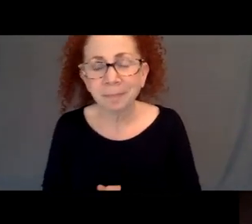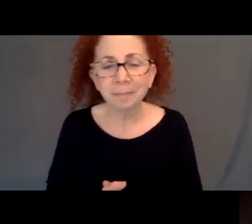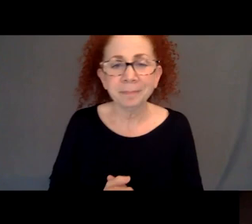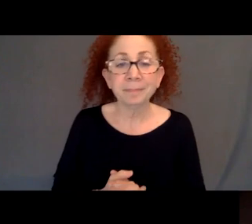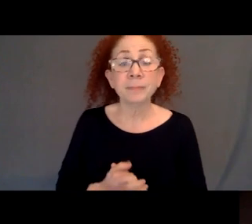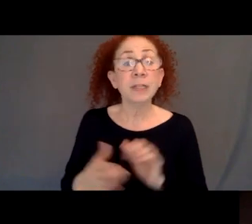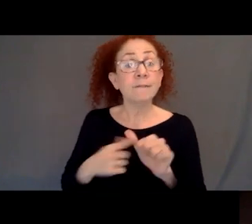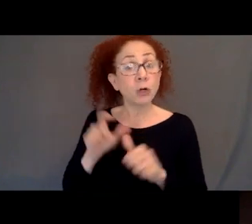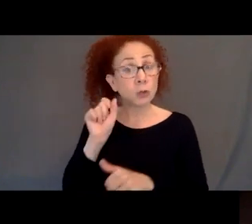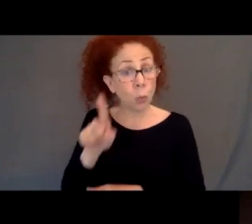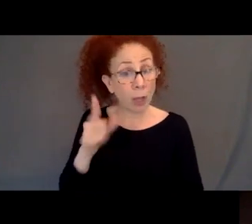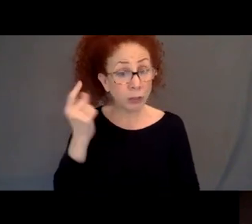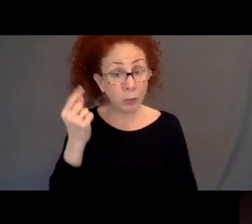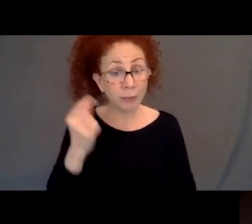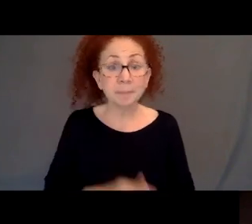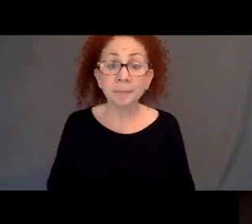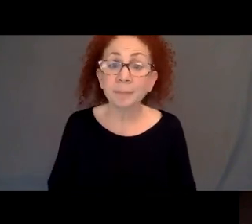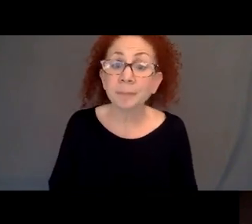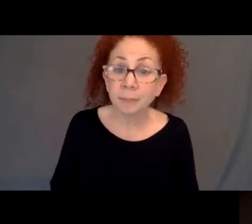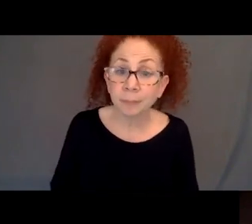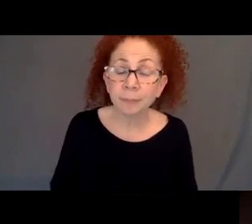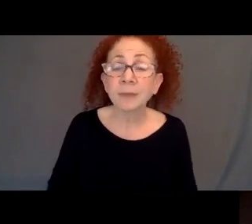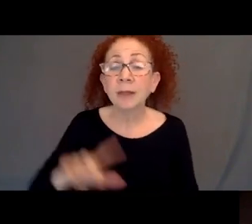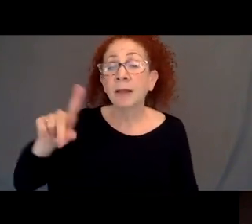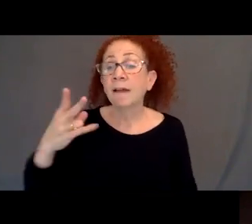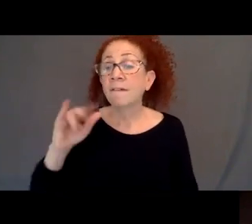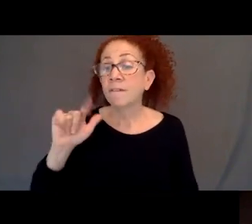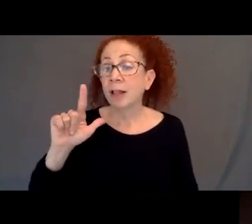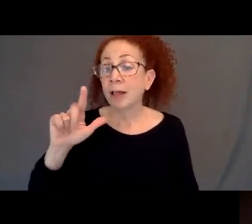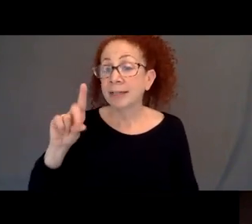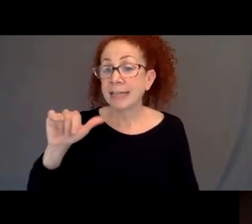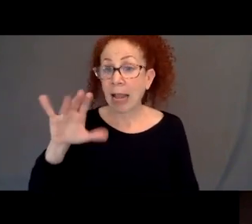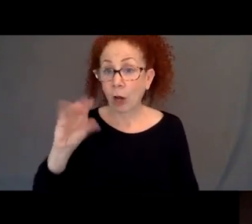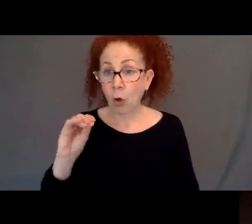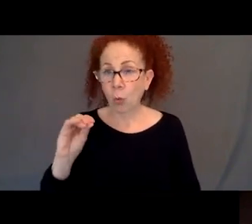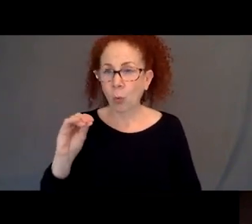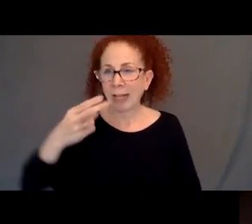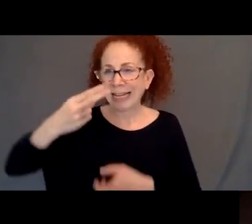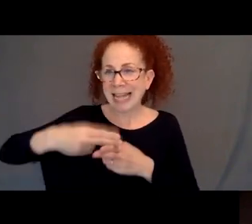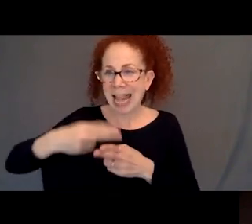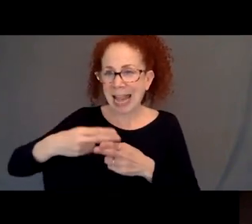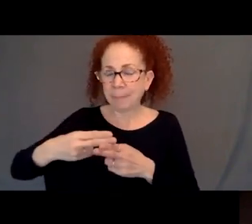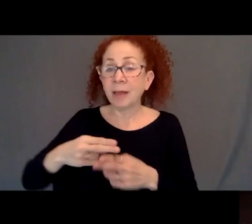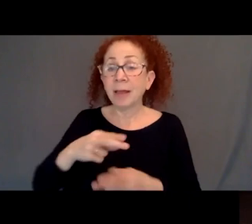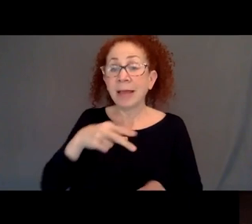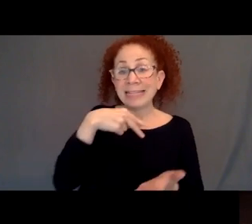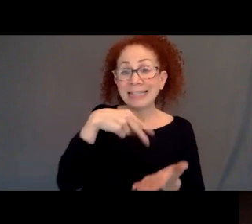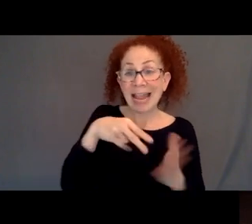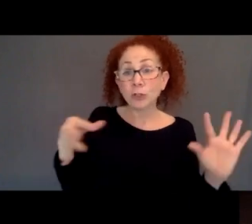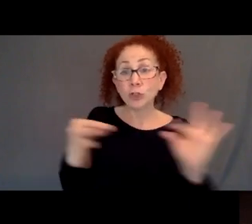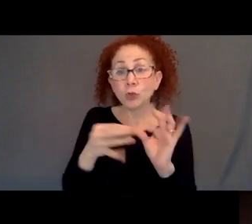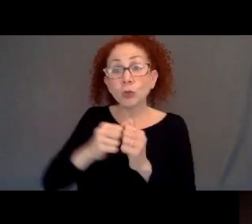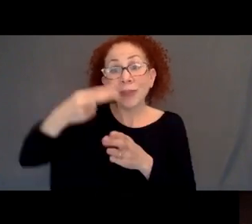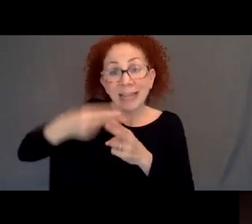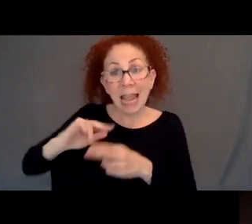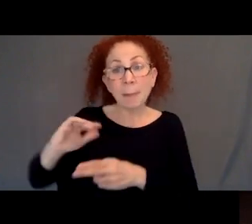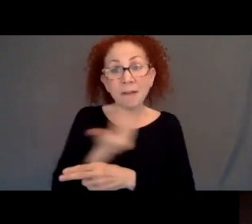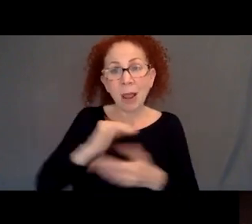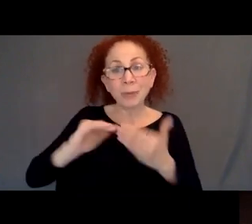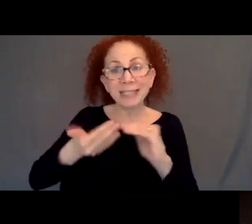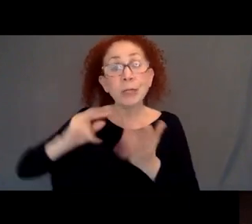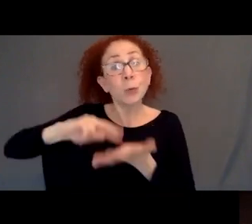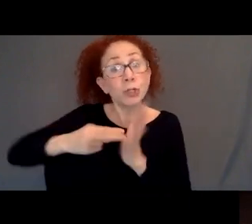So the first question I've got here is, Philadanco joins dance to the name of our city, and therefore also to